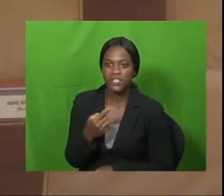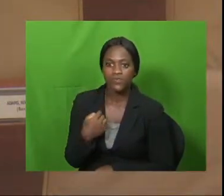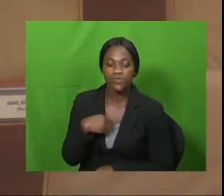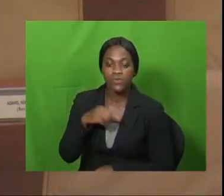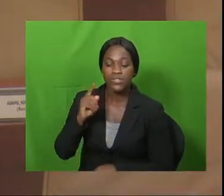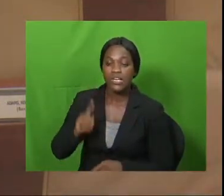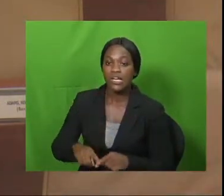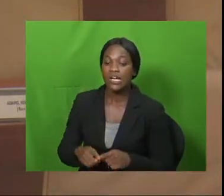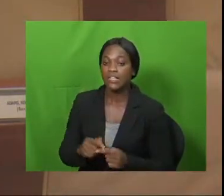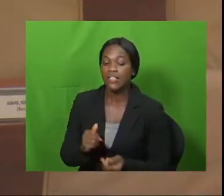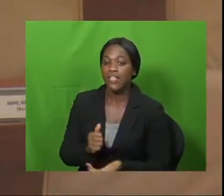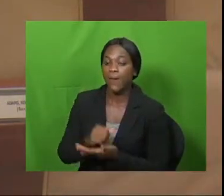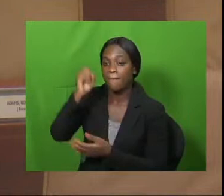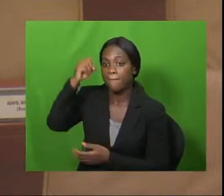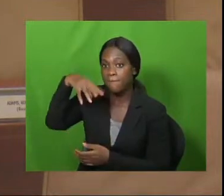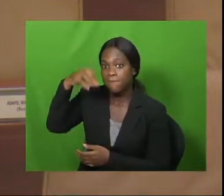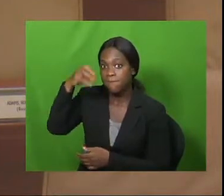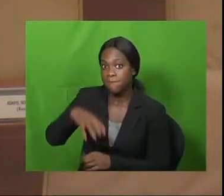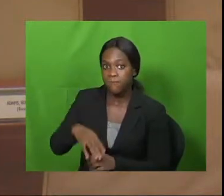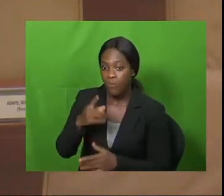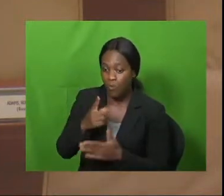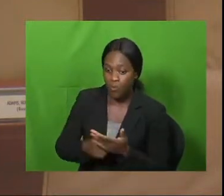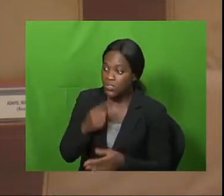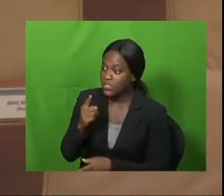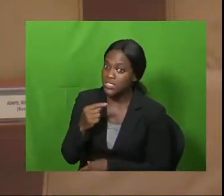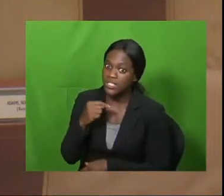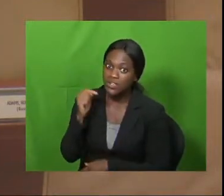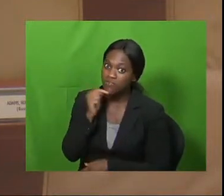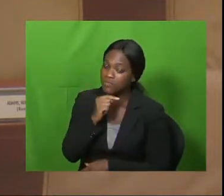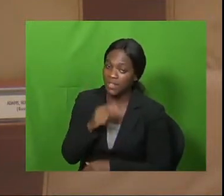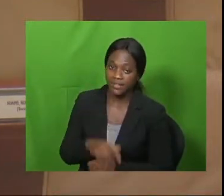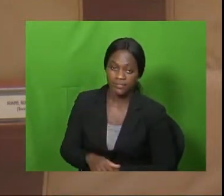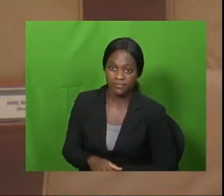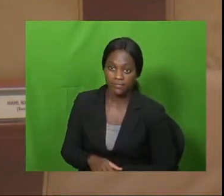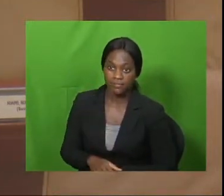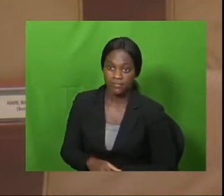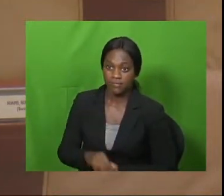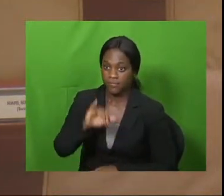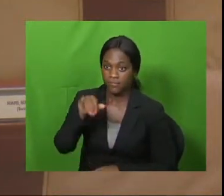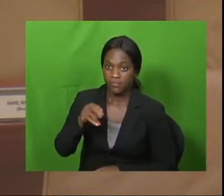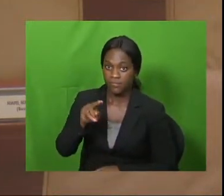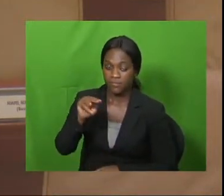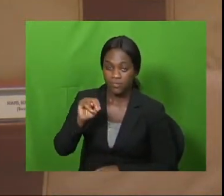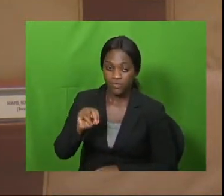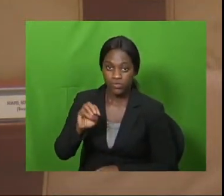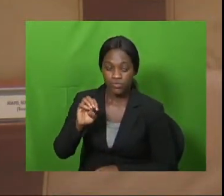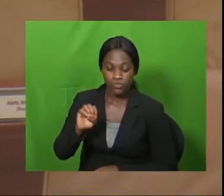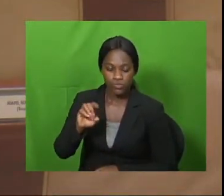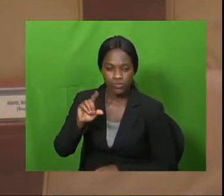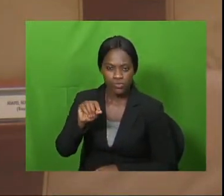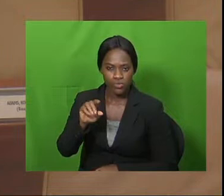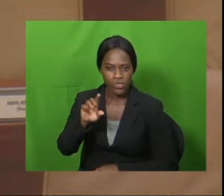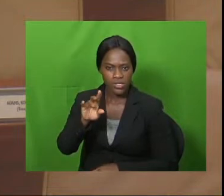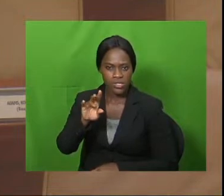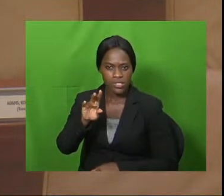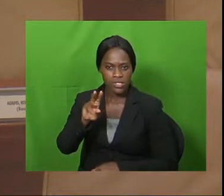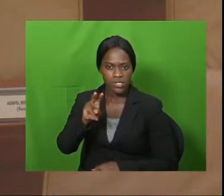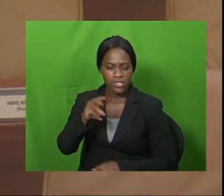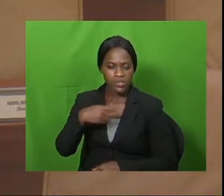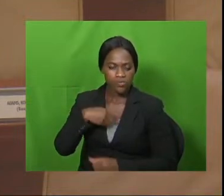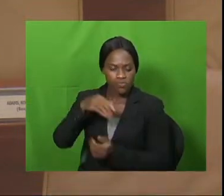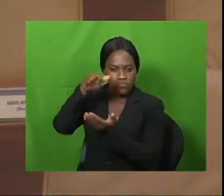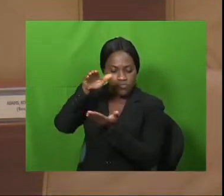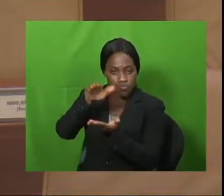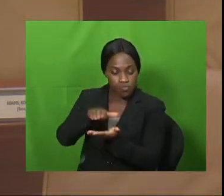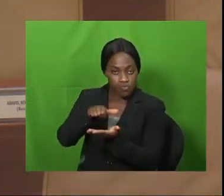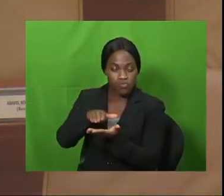archive. What you said is completely false. In June 2016, we reduced electricity